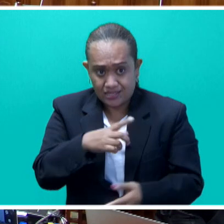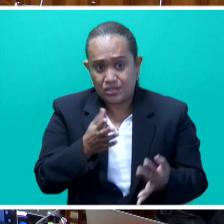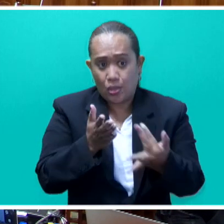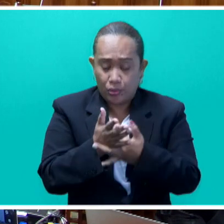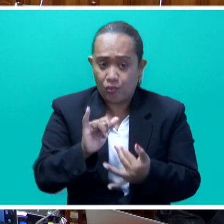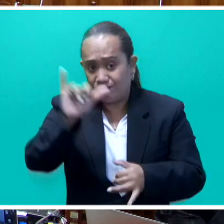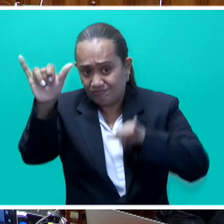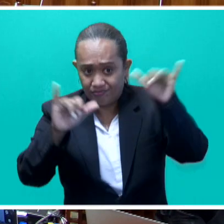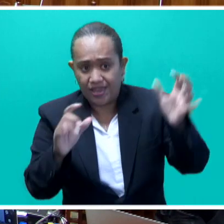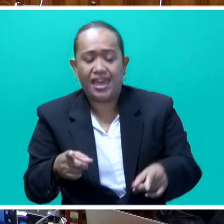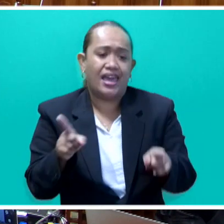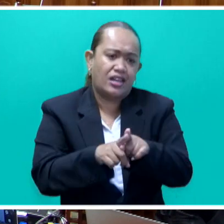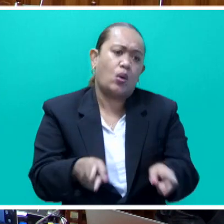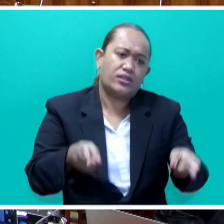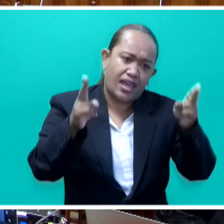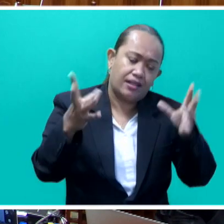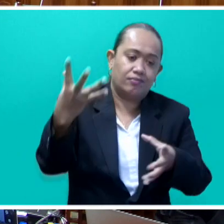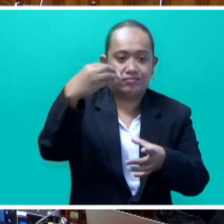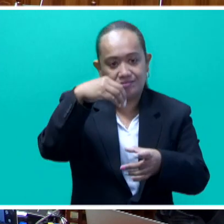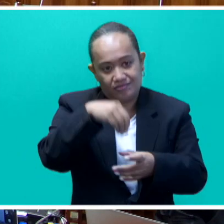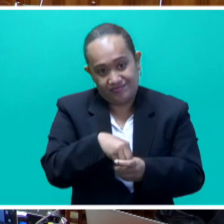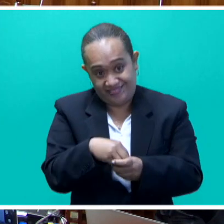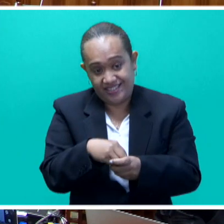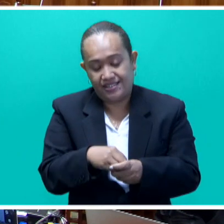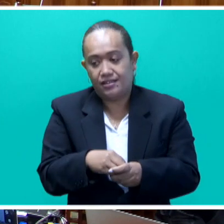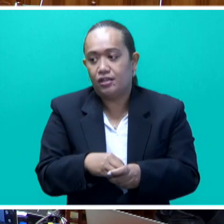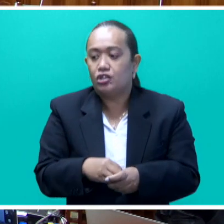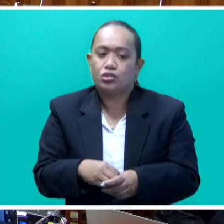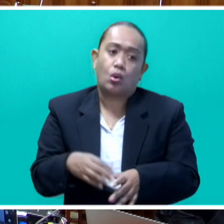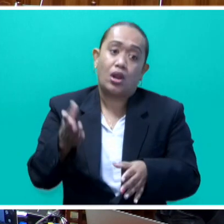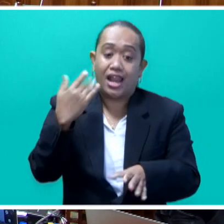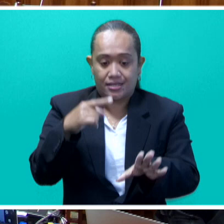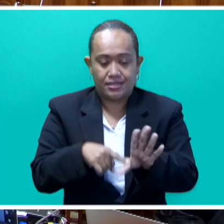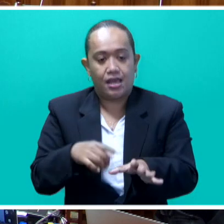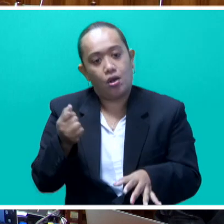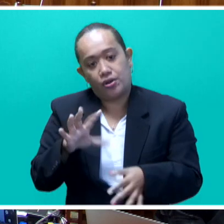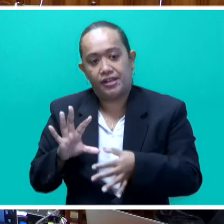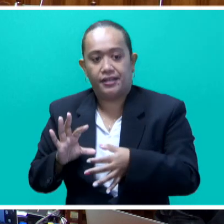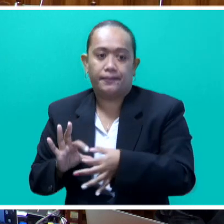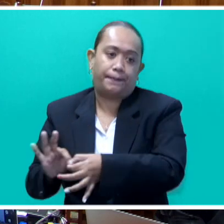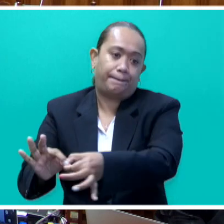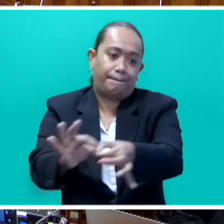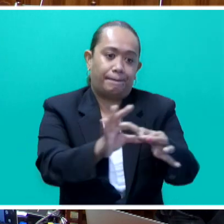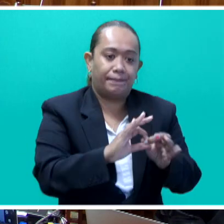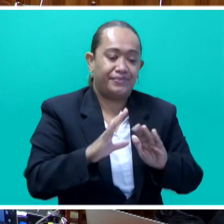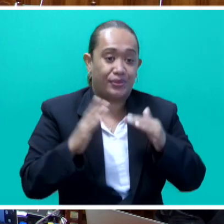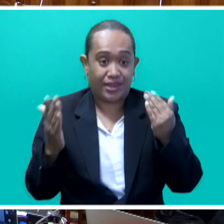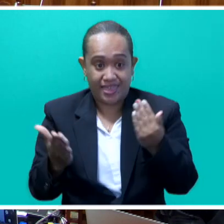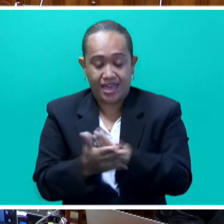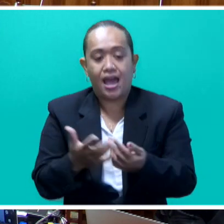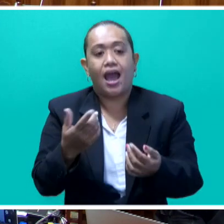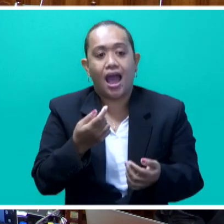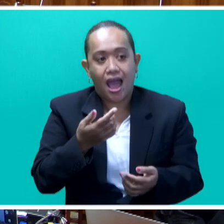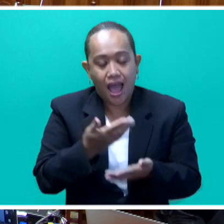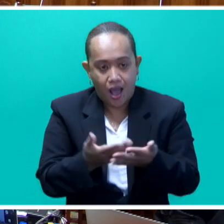safety standards. The foundation built over the last year will now be enhanced to have in place certification of tourism operators